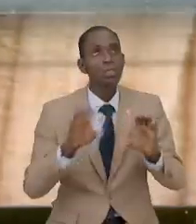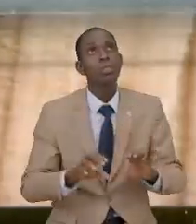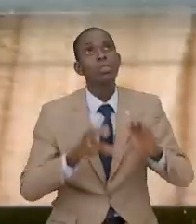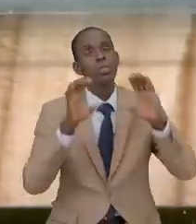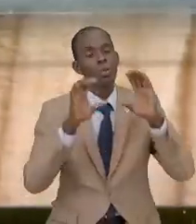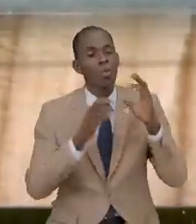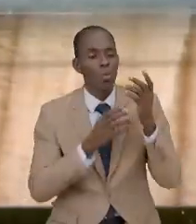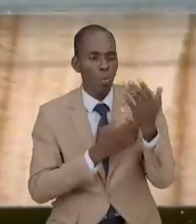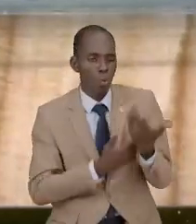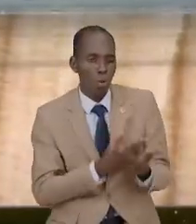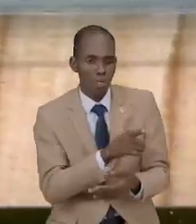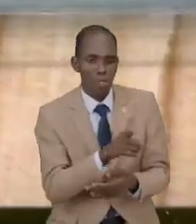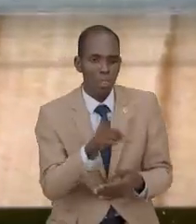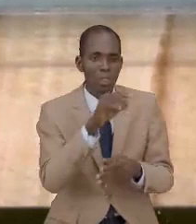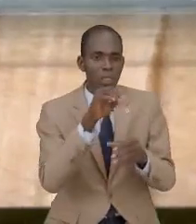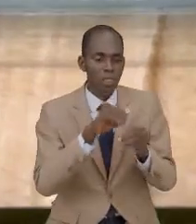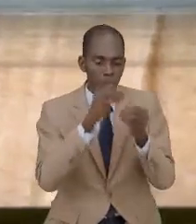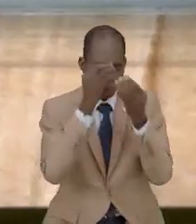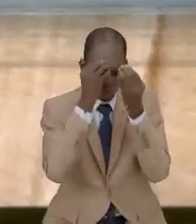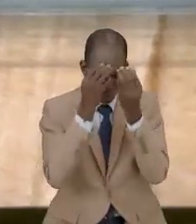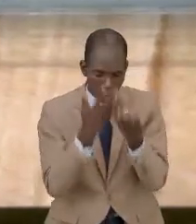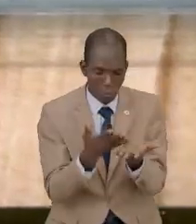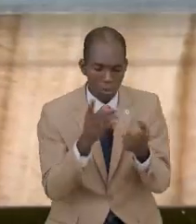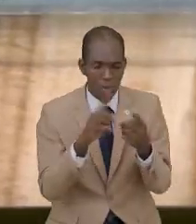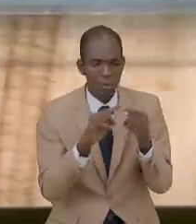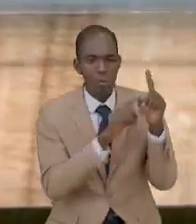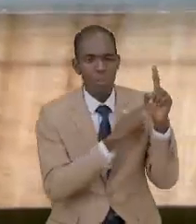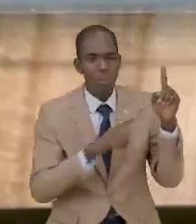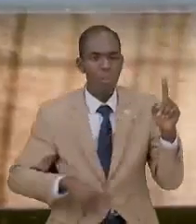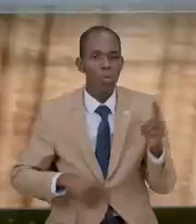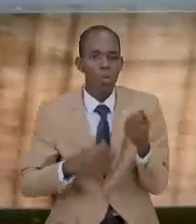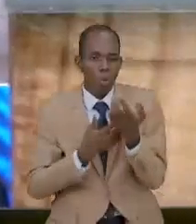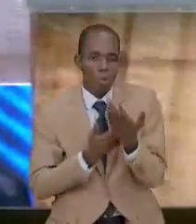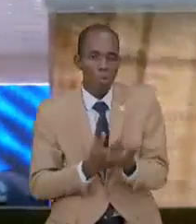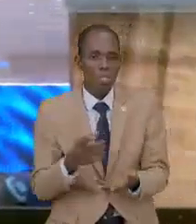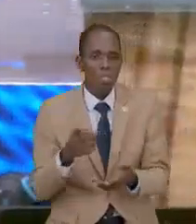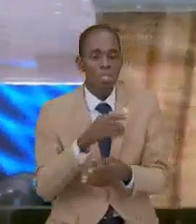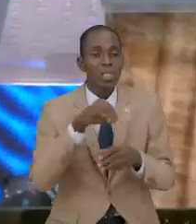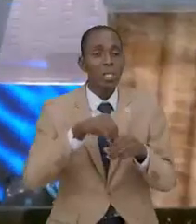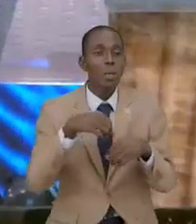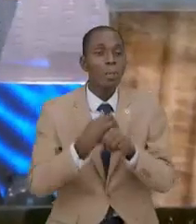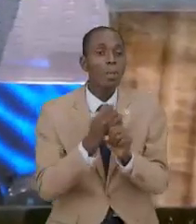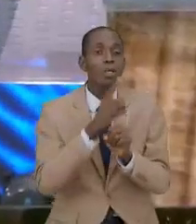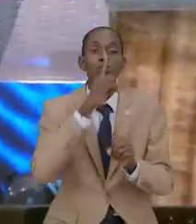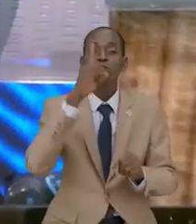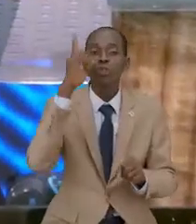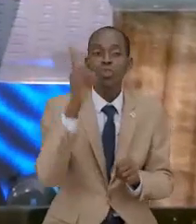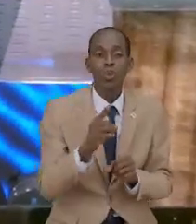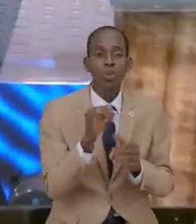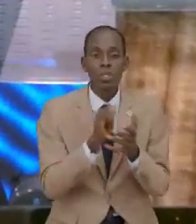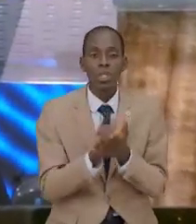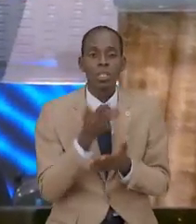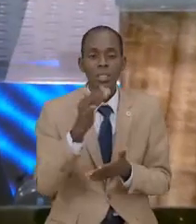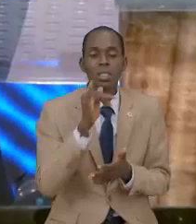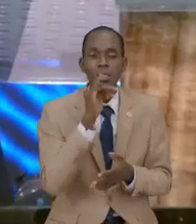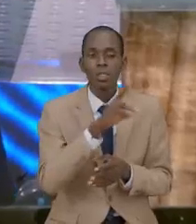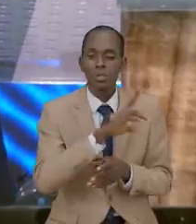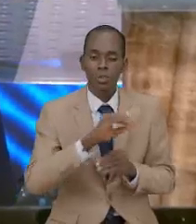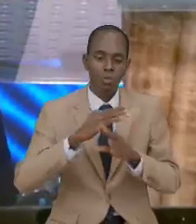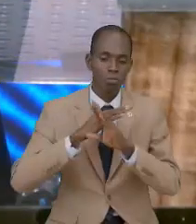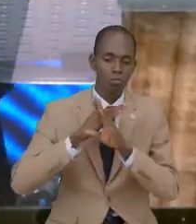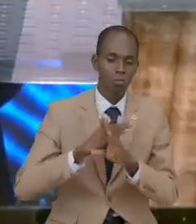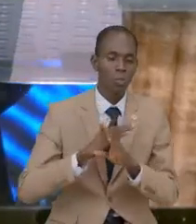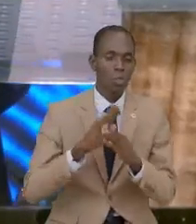tarry in obedience to the Lord, tarry in making sure that there is no barrier between